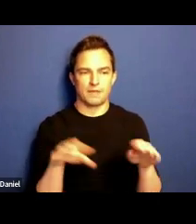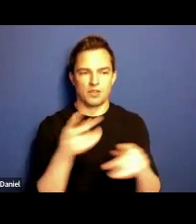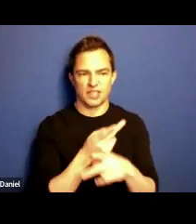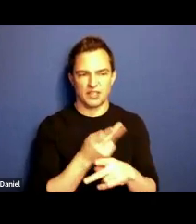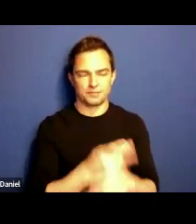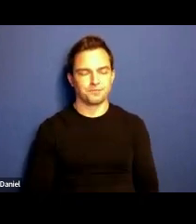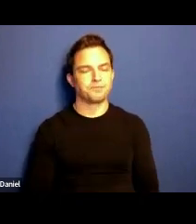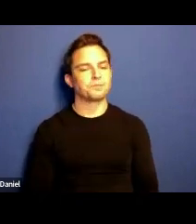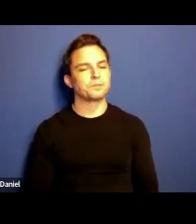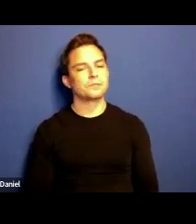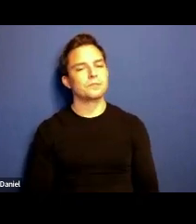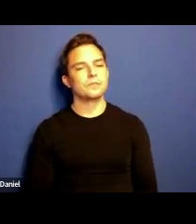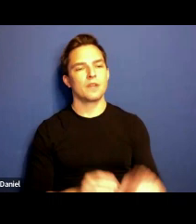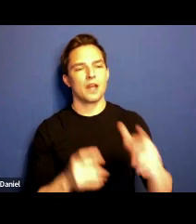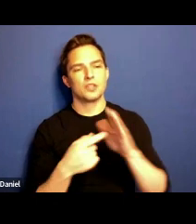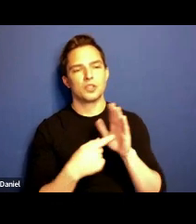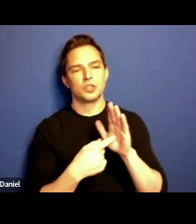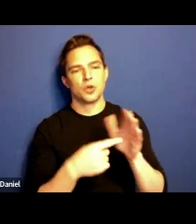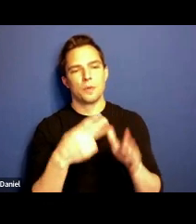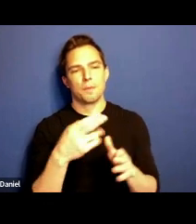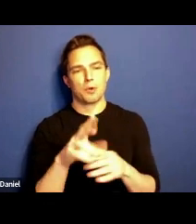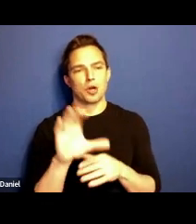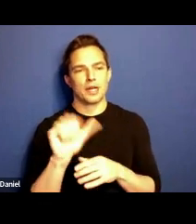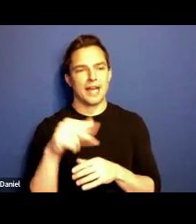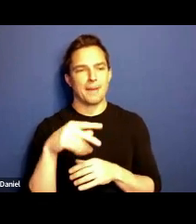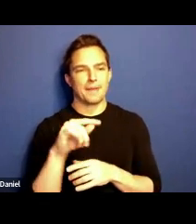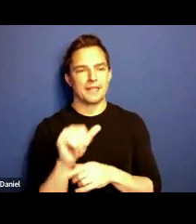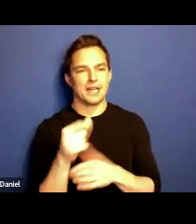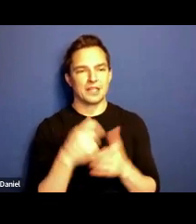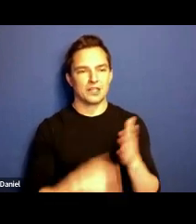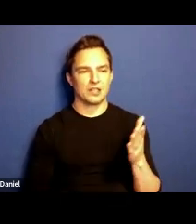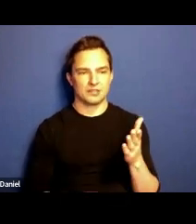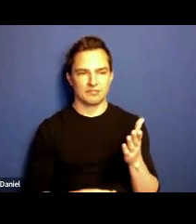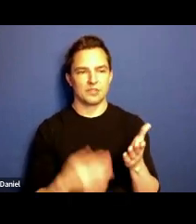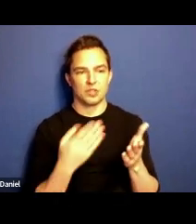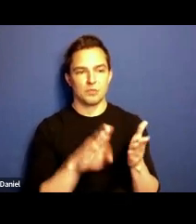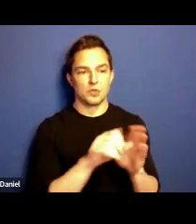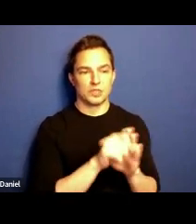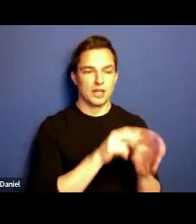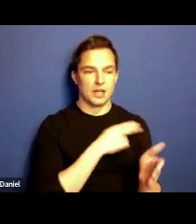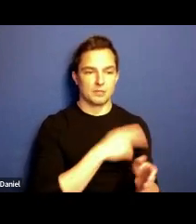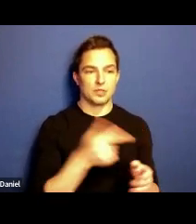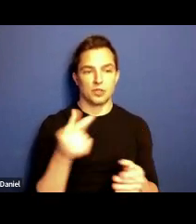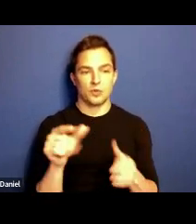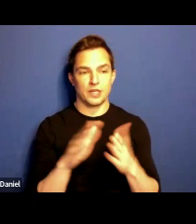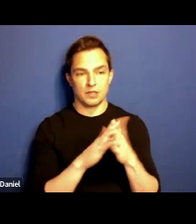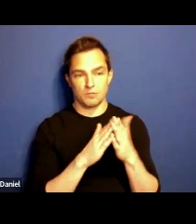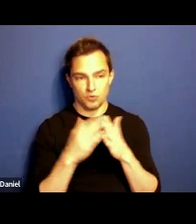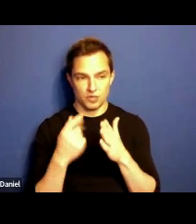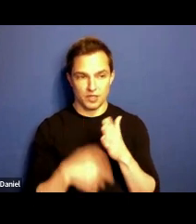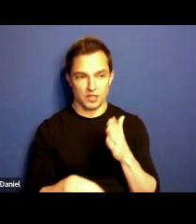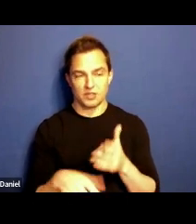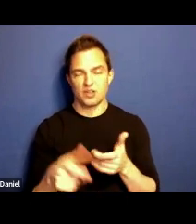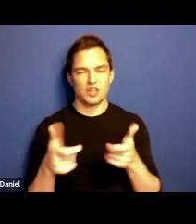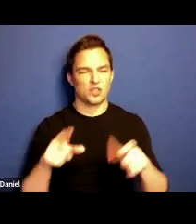shows overall per capita expenditures by state. The blue is the state hospital, green is community. So we see there is a wide